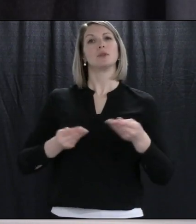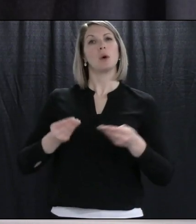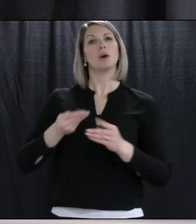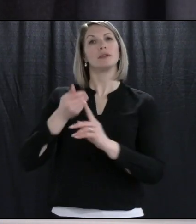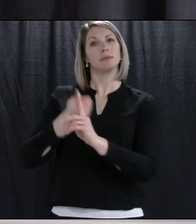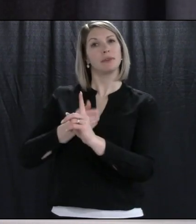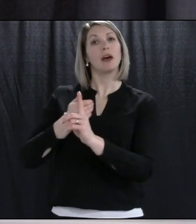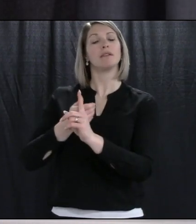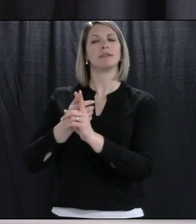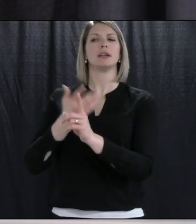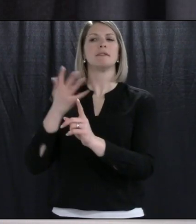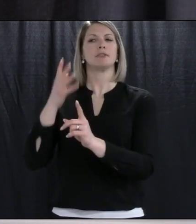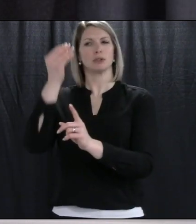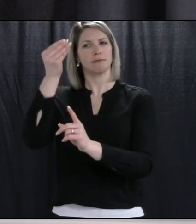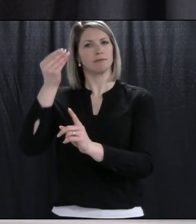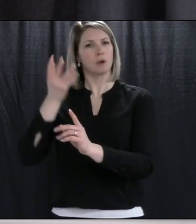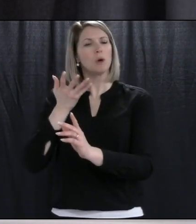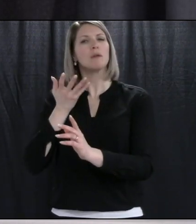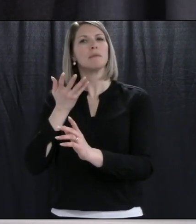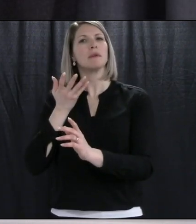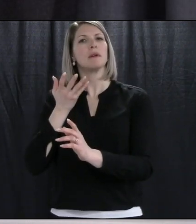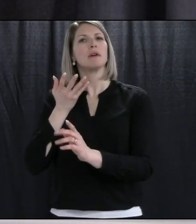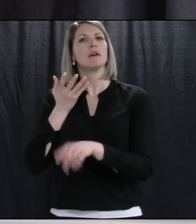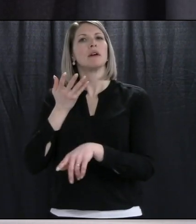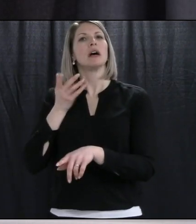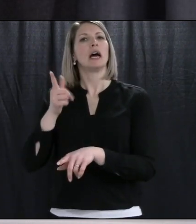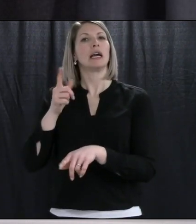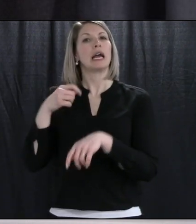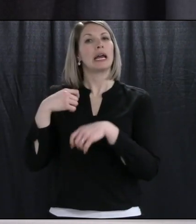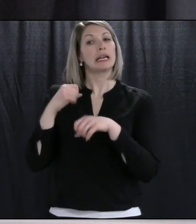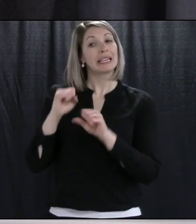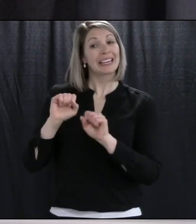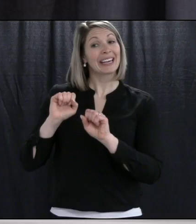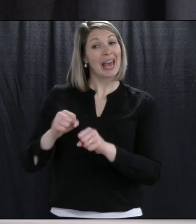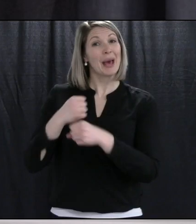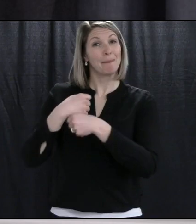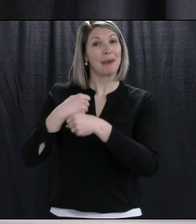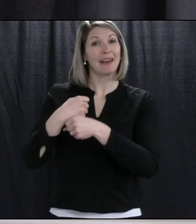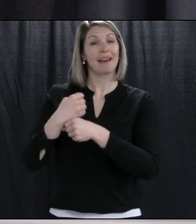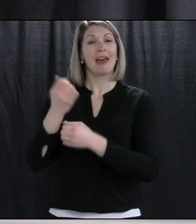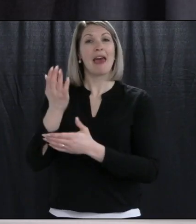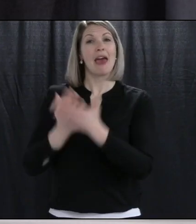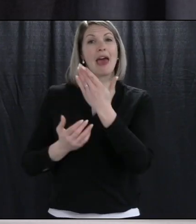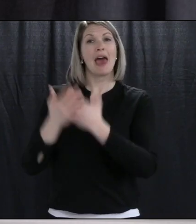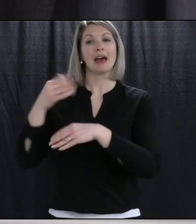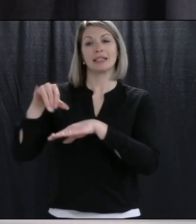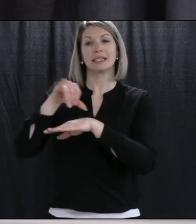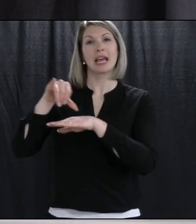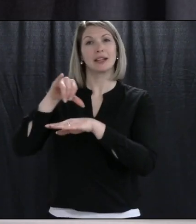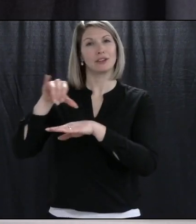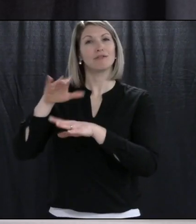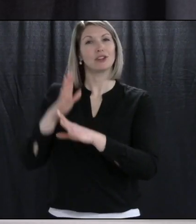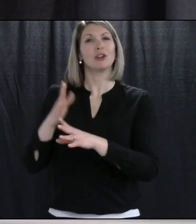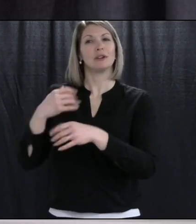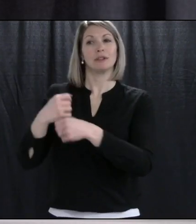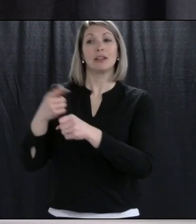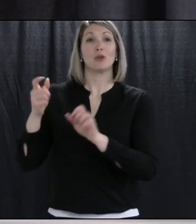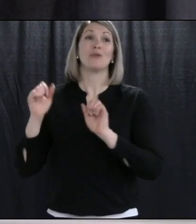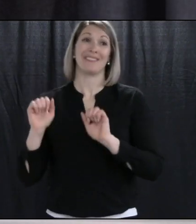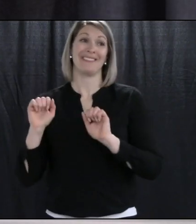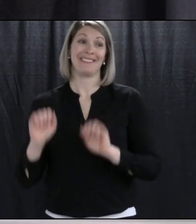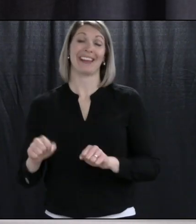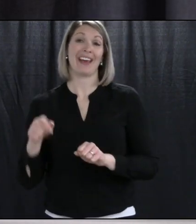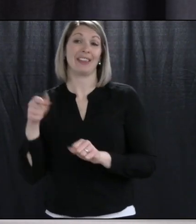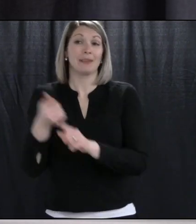well, have also expressed an interest and an ability to manufacture hand sanitizer, and we have cut through the red tape to enable that